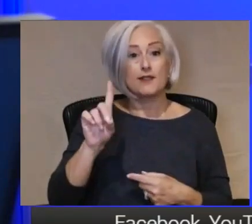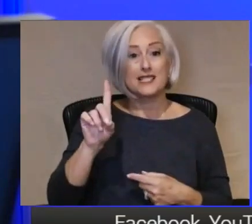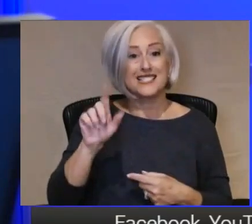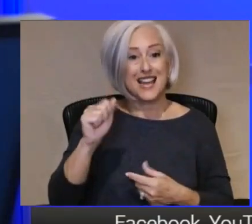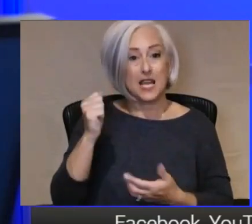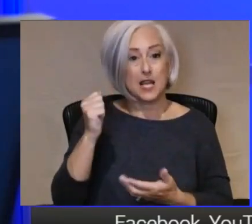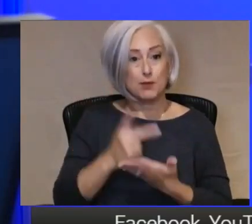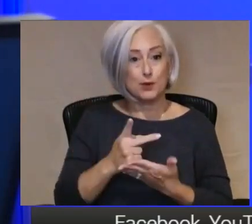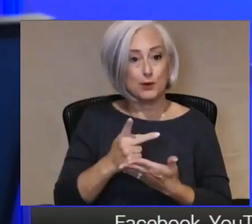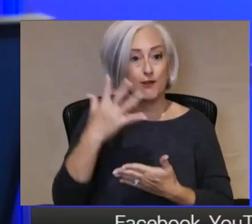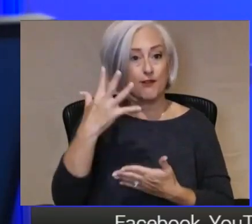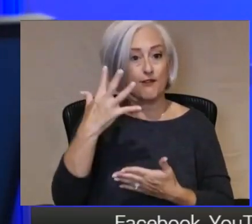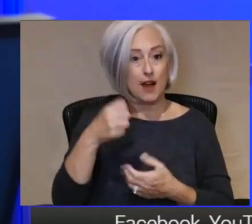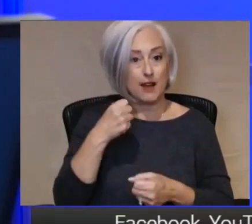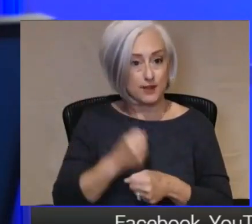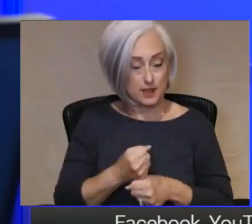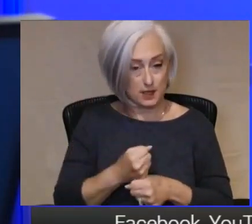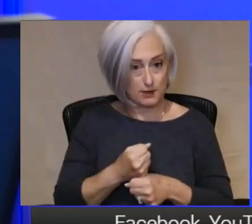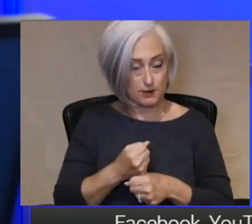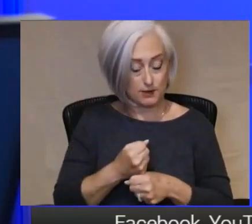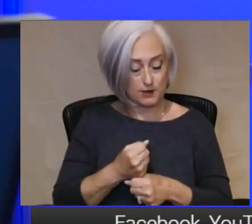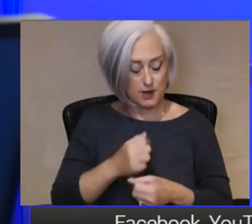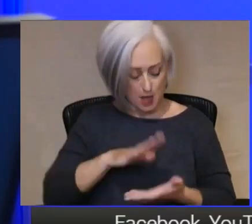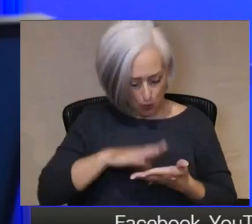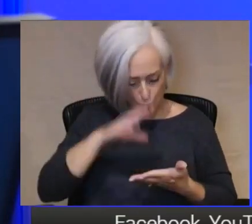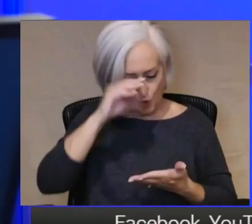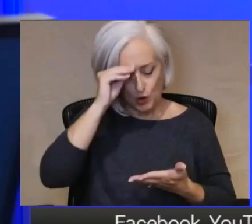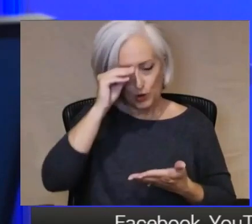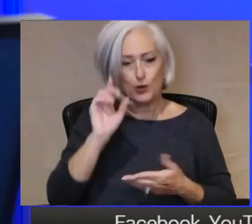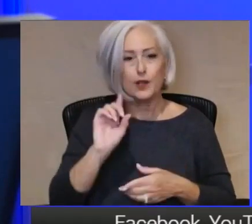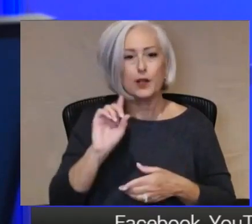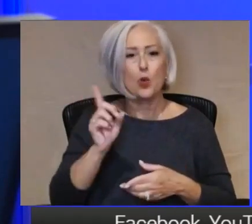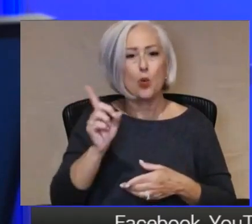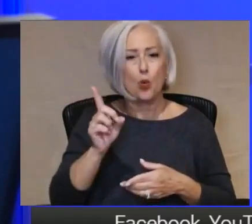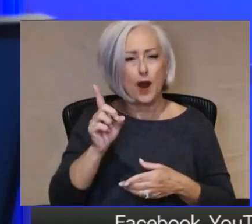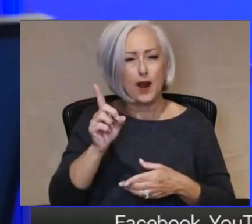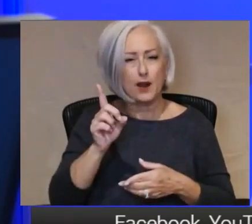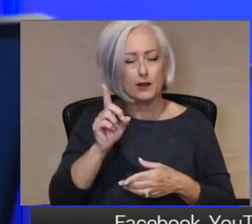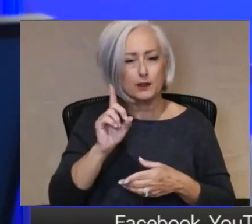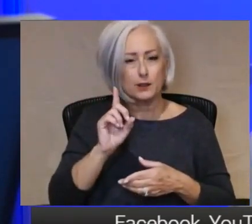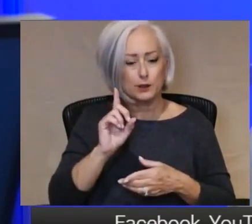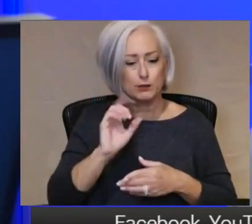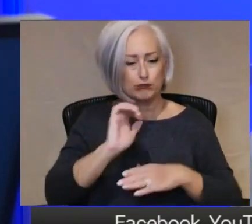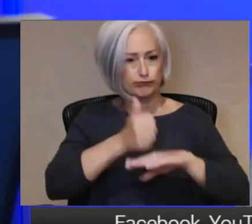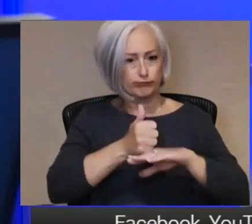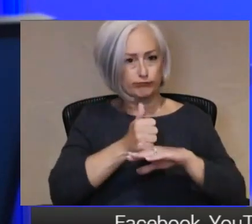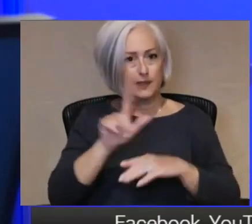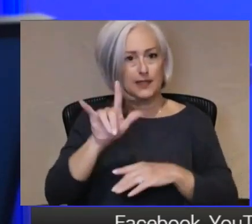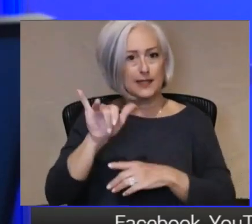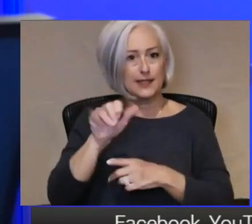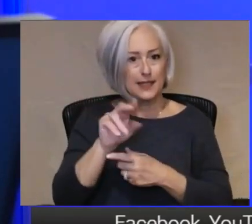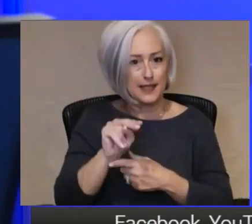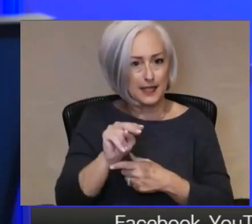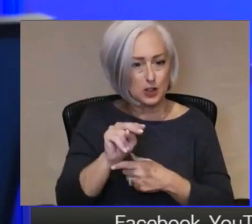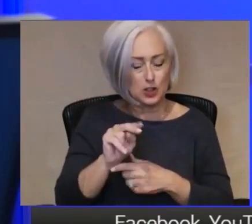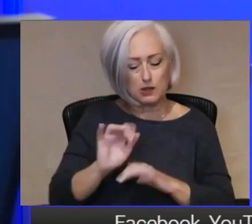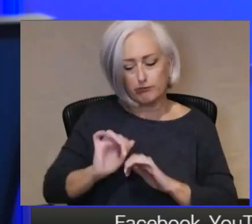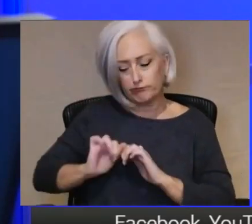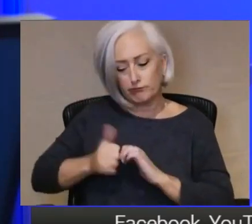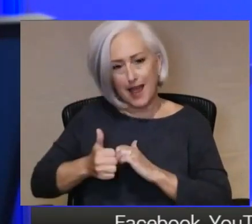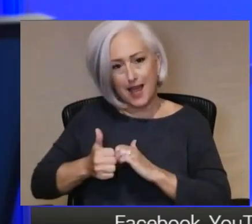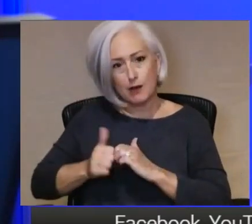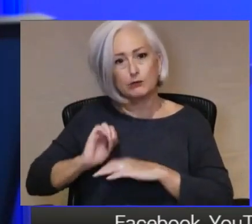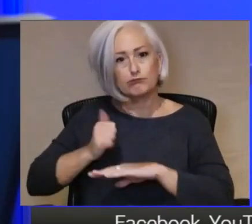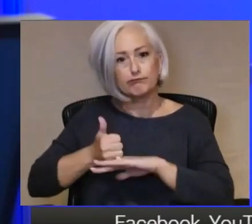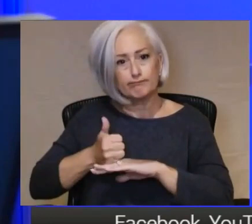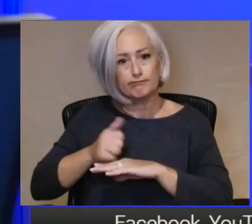learning how many lesions to create, where to create the lesions, and I'll leave that up to Dr. Chen. But in our experience, we have found